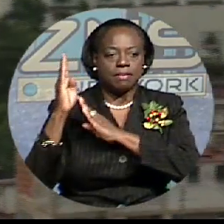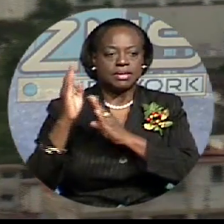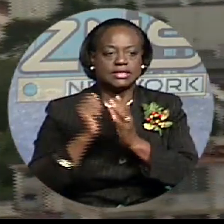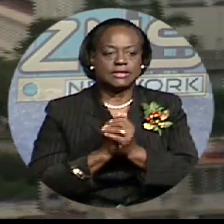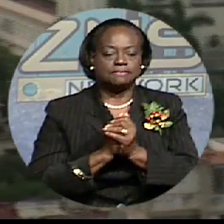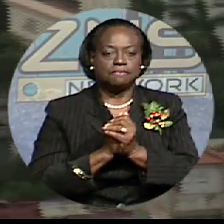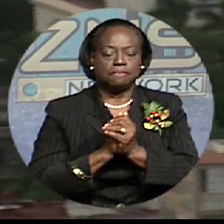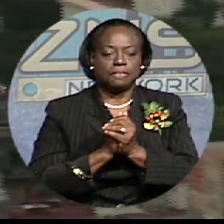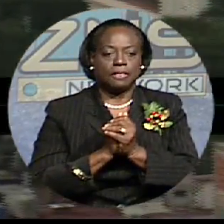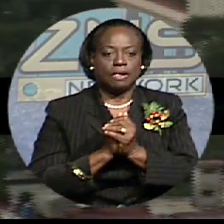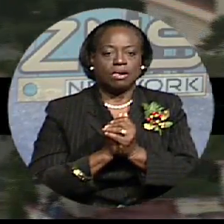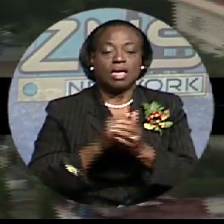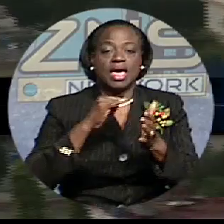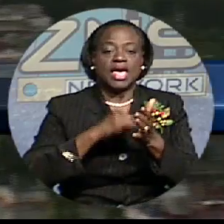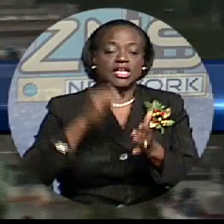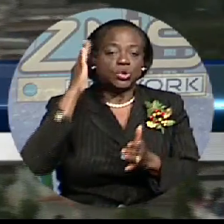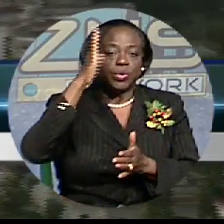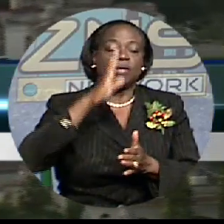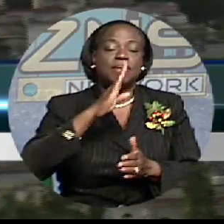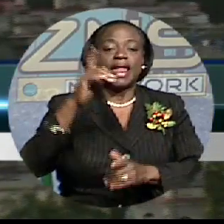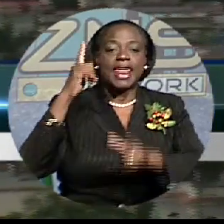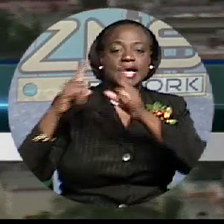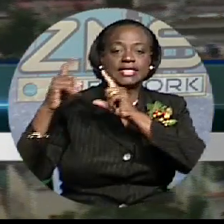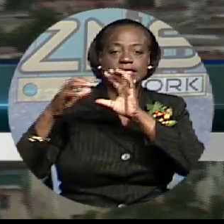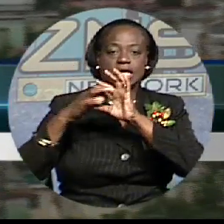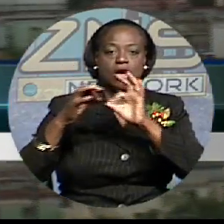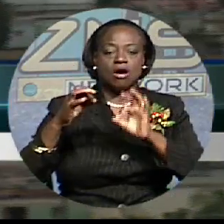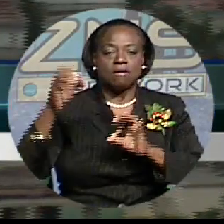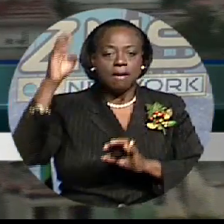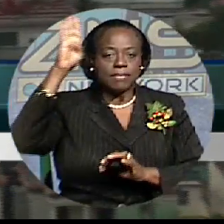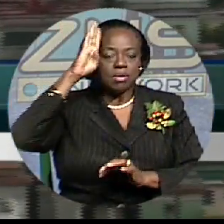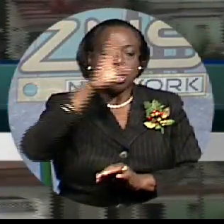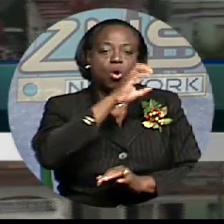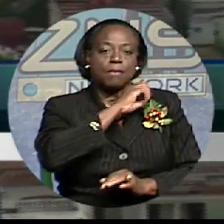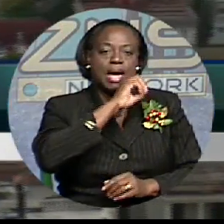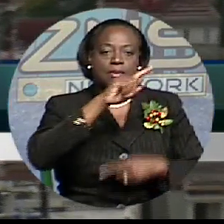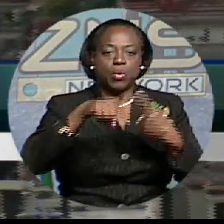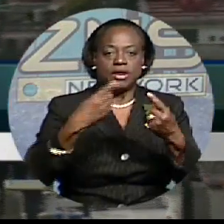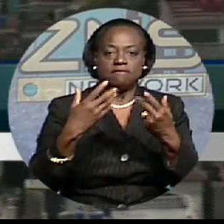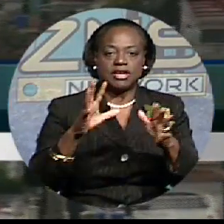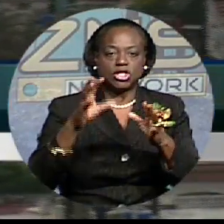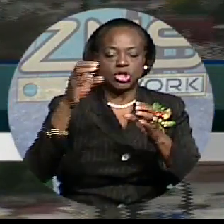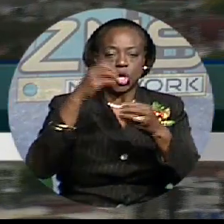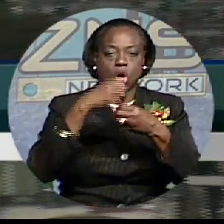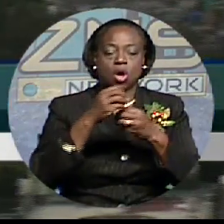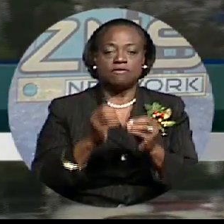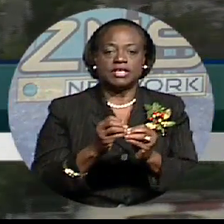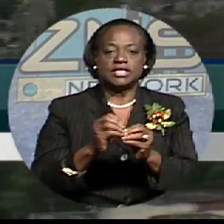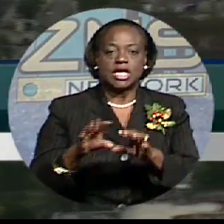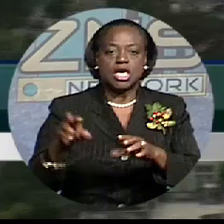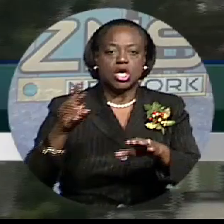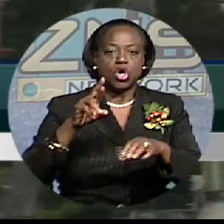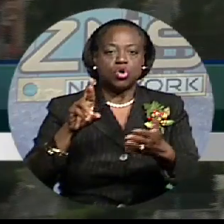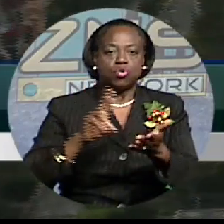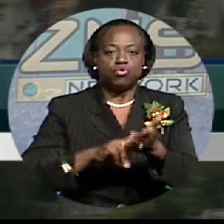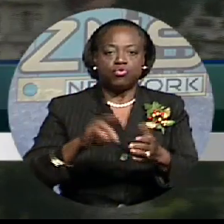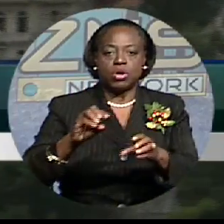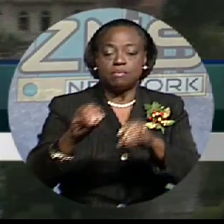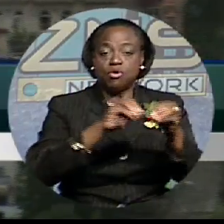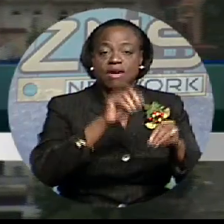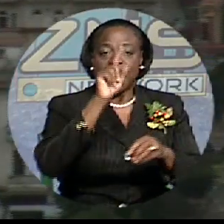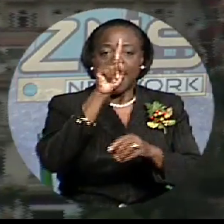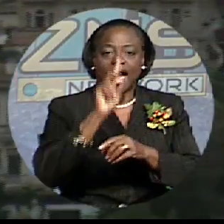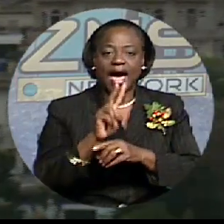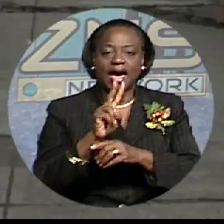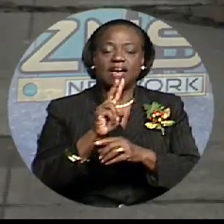It most likely will become the legacy of U.S. President Barack Obama when he demits office, removing a more than half-a-century embargo and